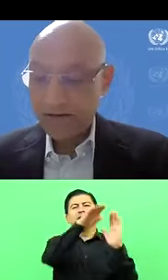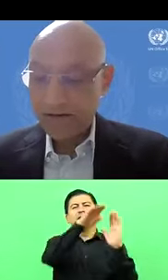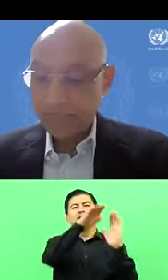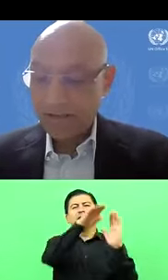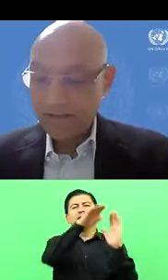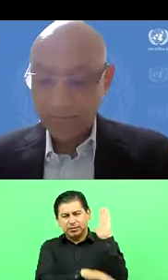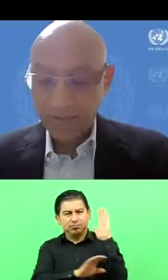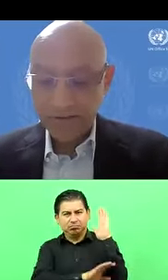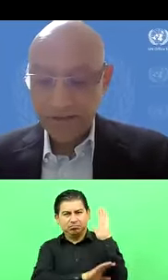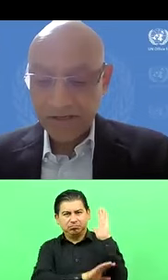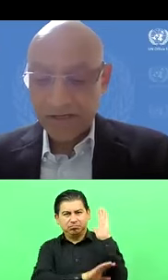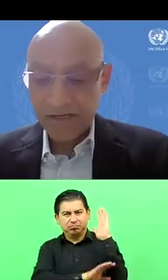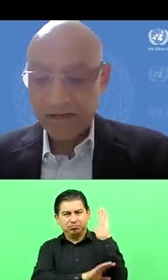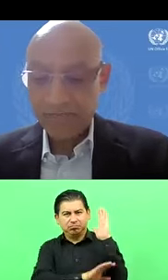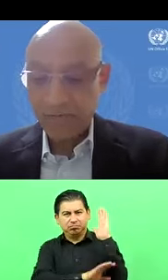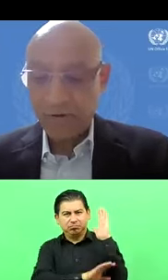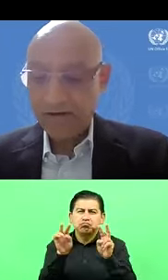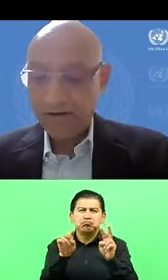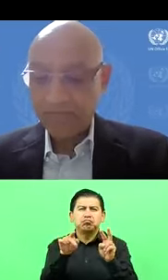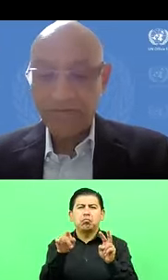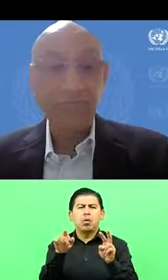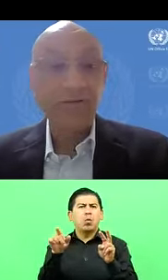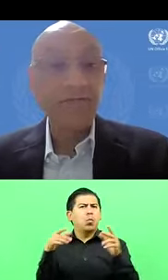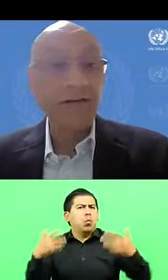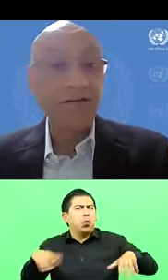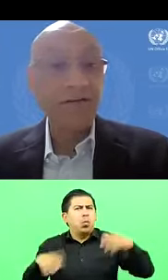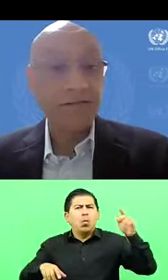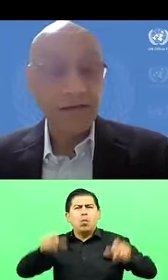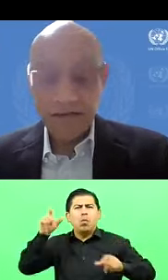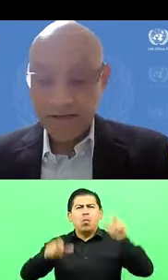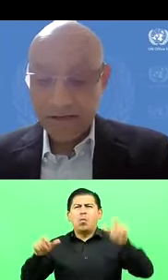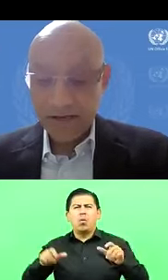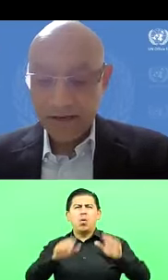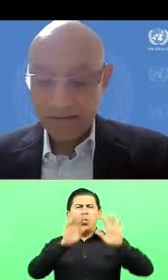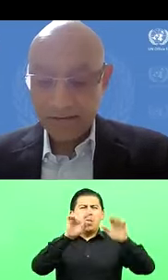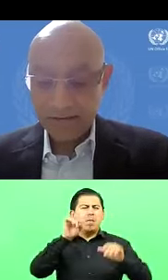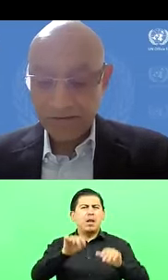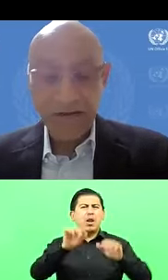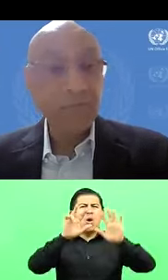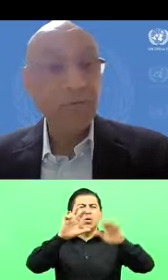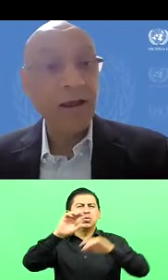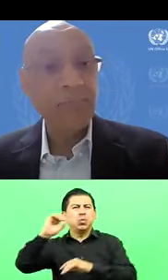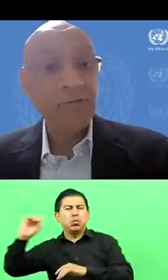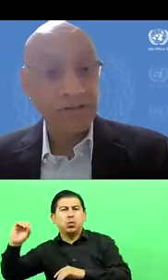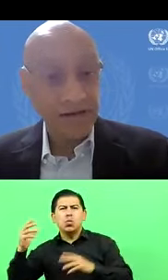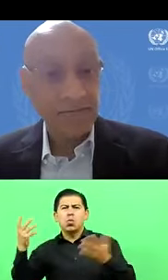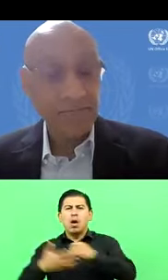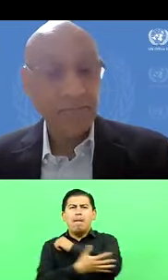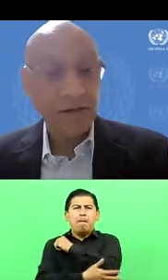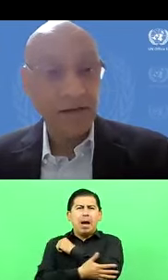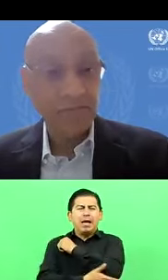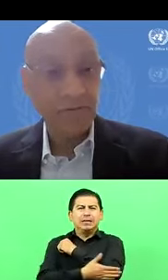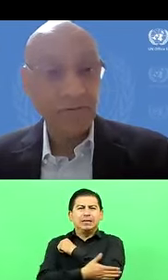9,800 participants from 155 countries. This training program this